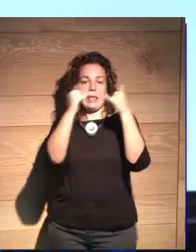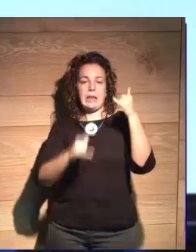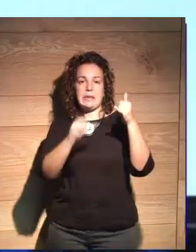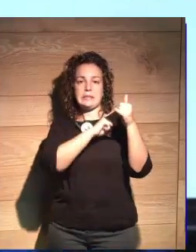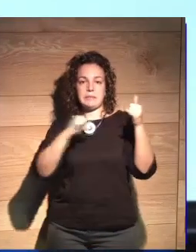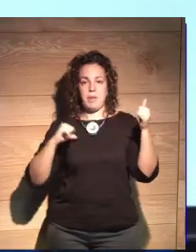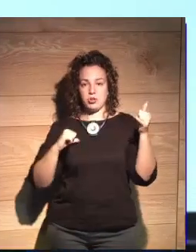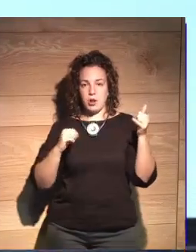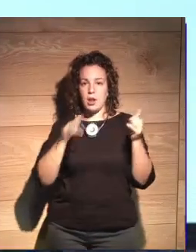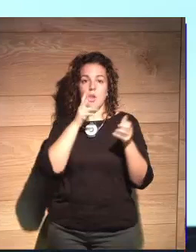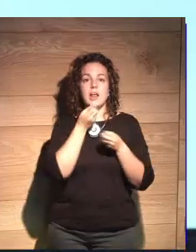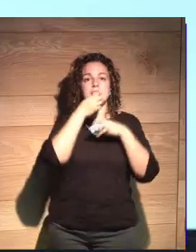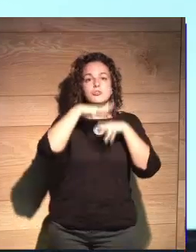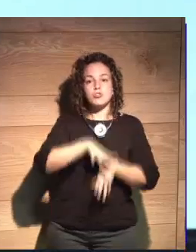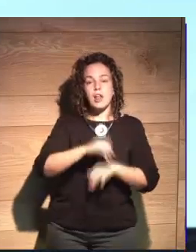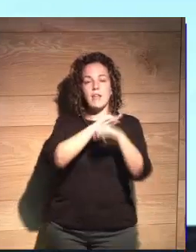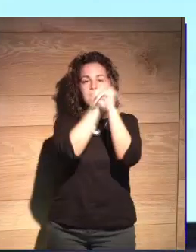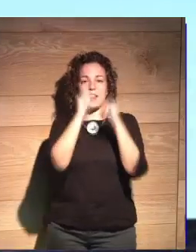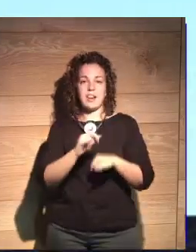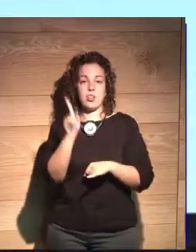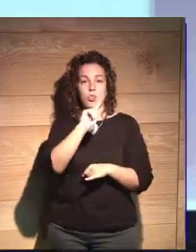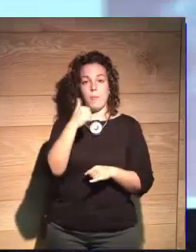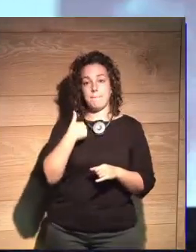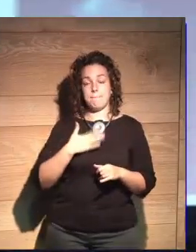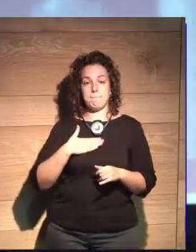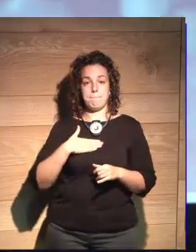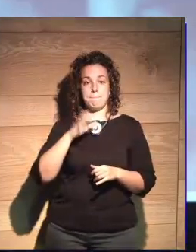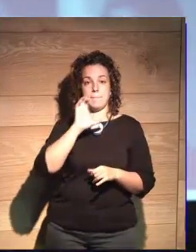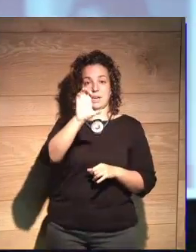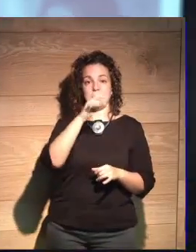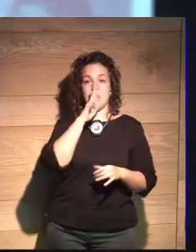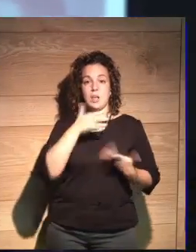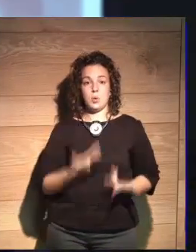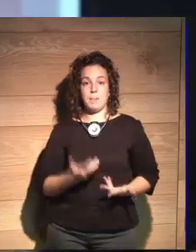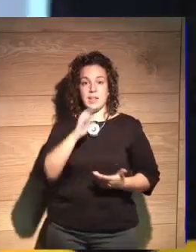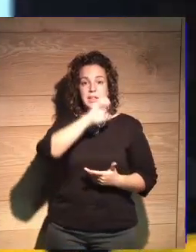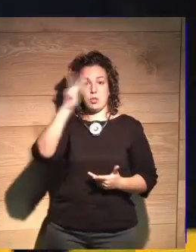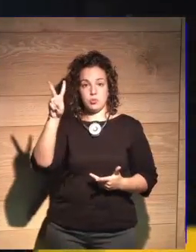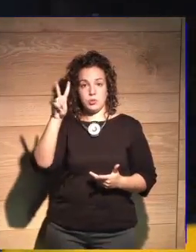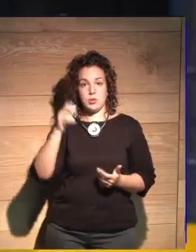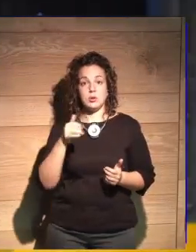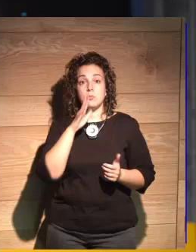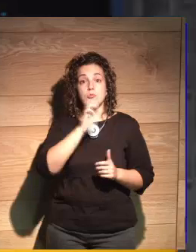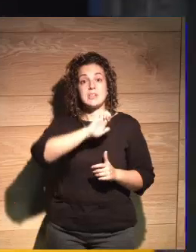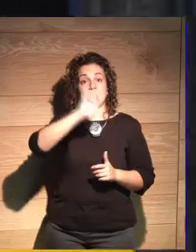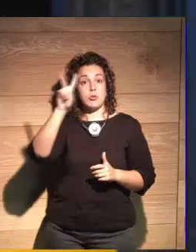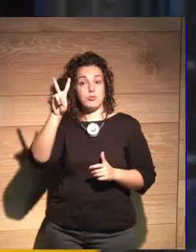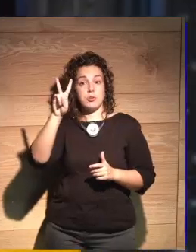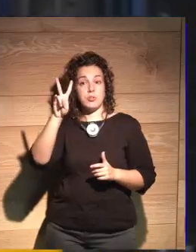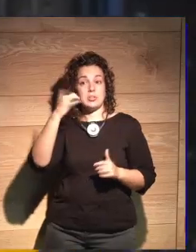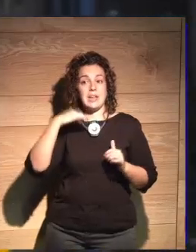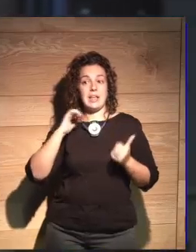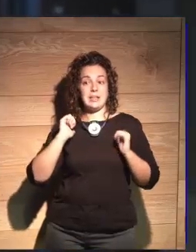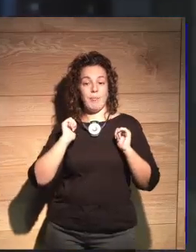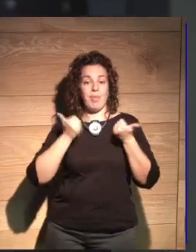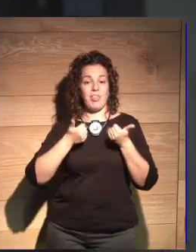story. My own country today, the United States. The United States is moving into a crisis. The